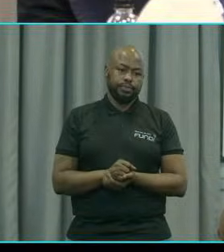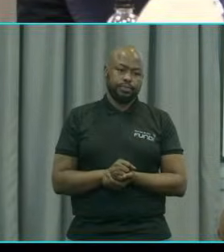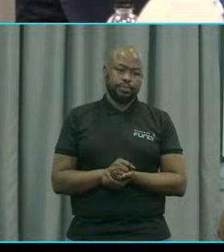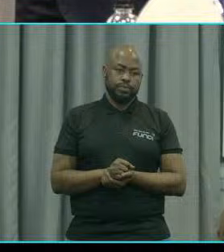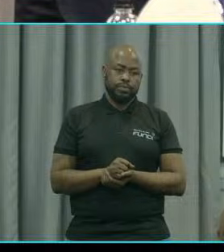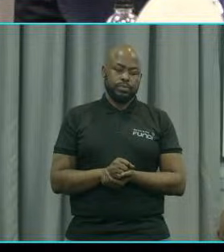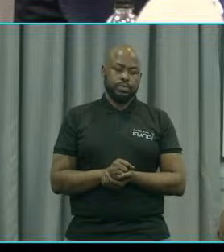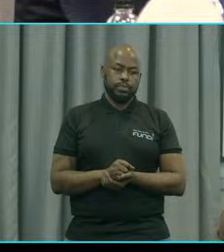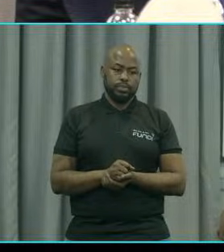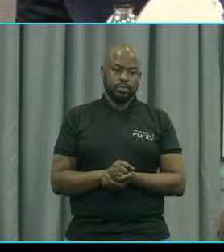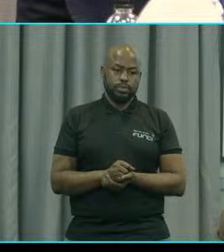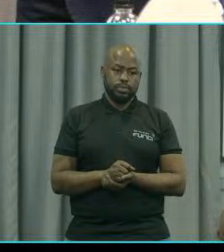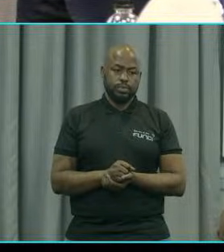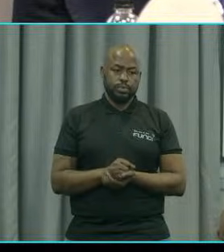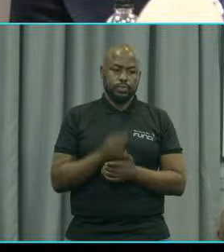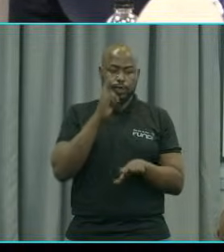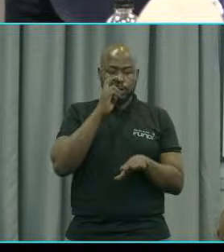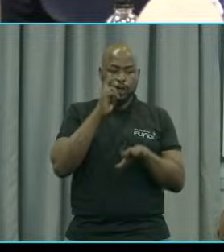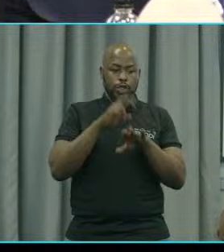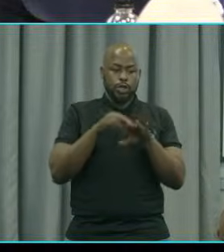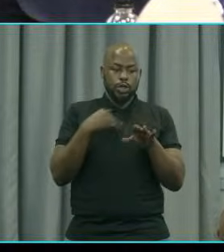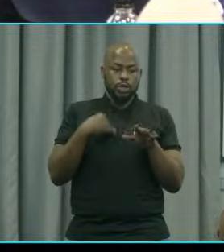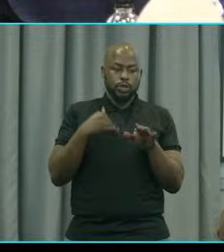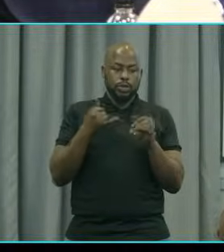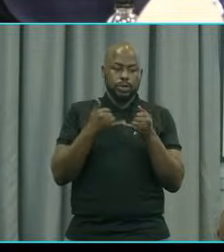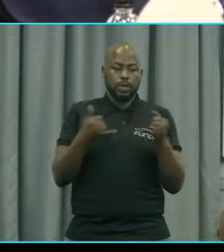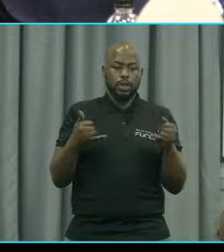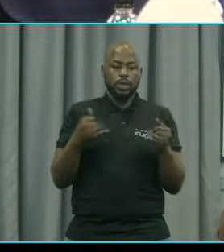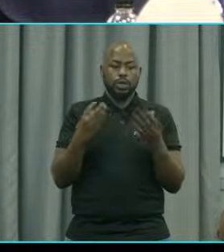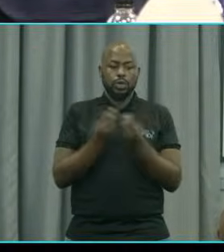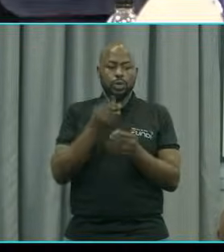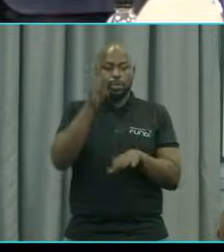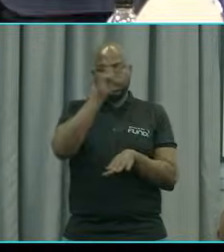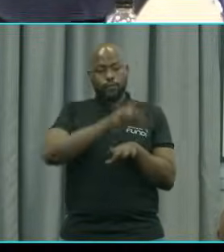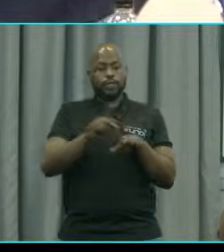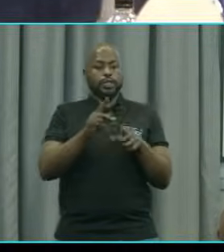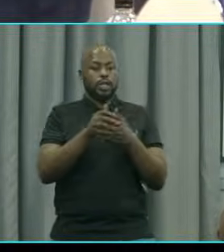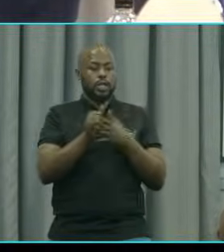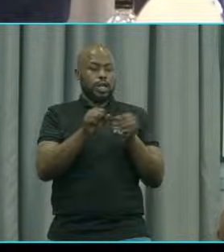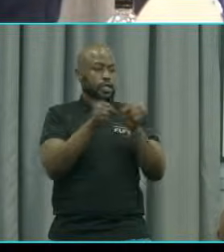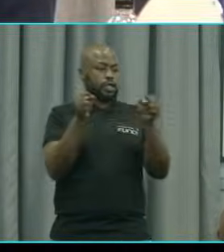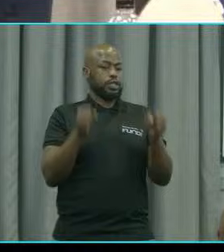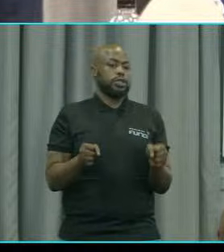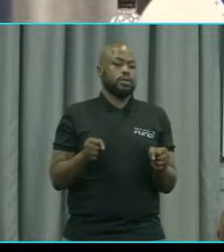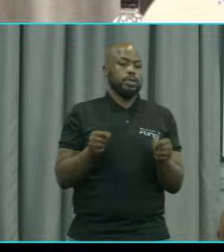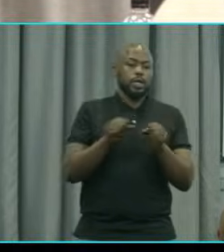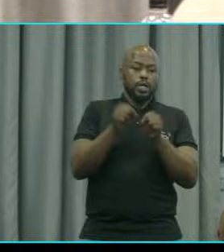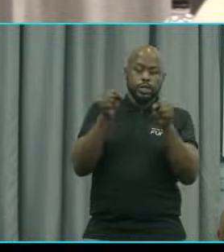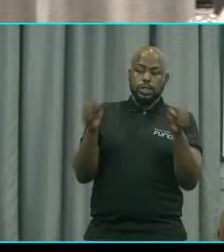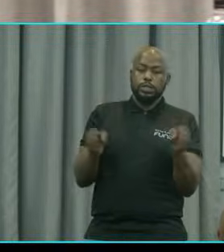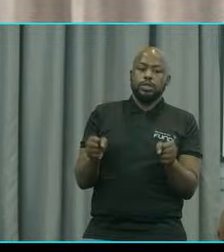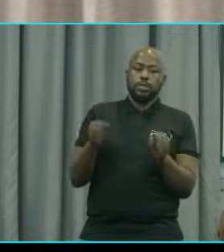In other words, they have to be aligned professional learning to school improvement, leadership development, and system